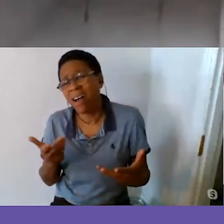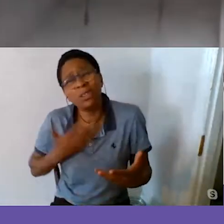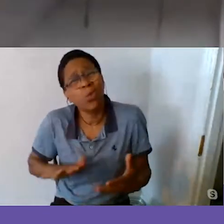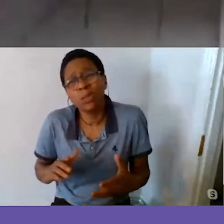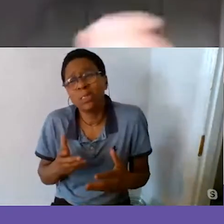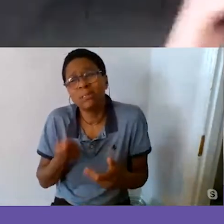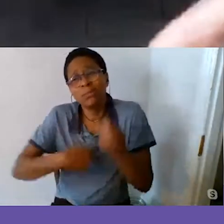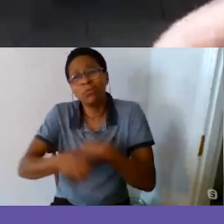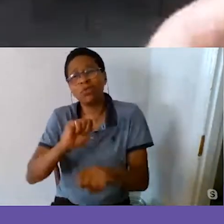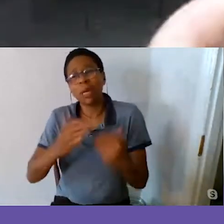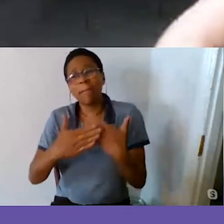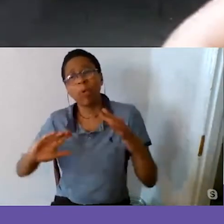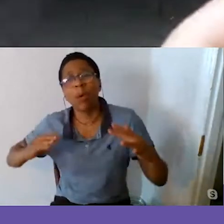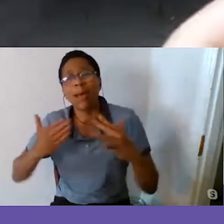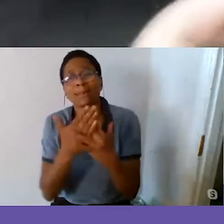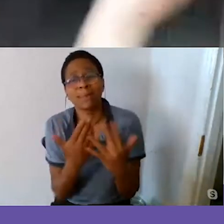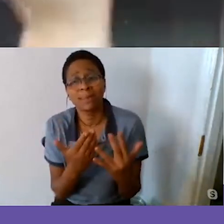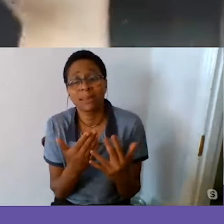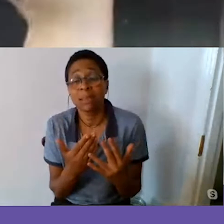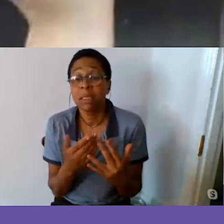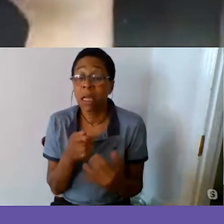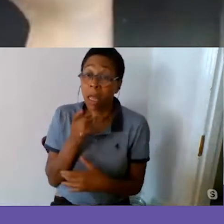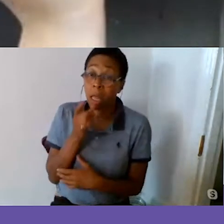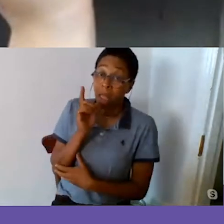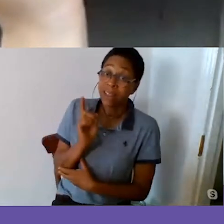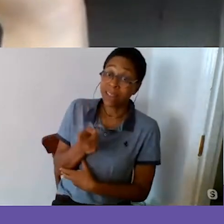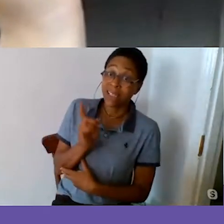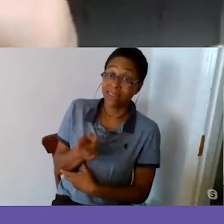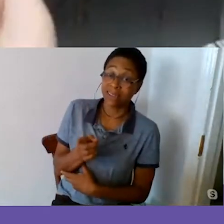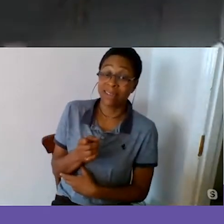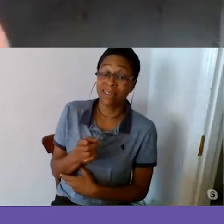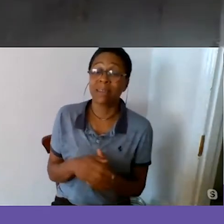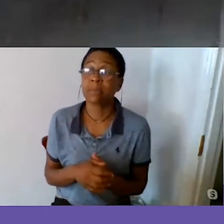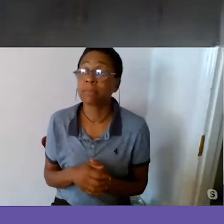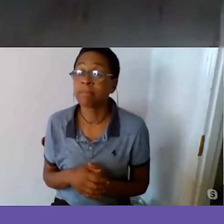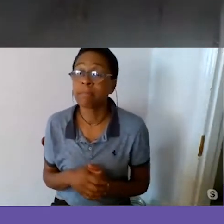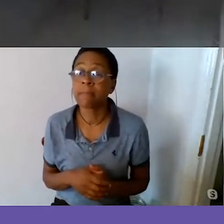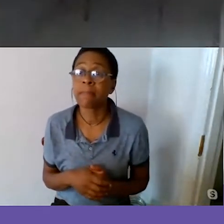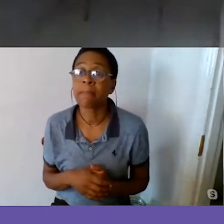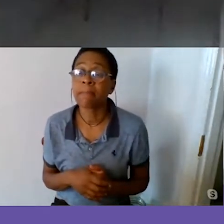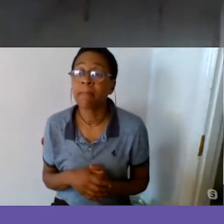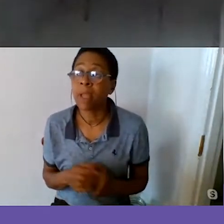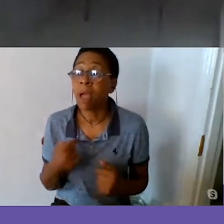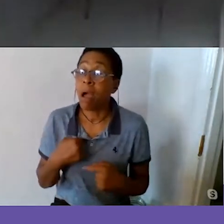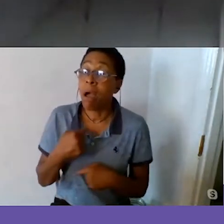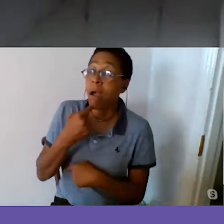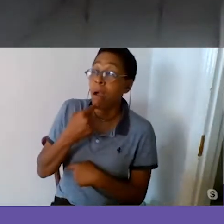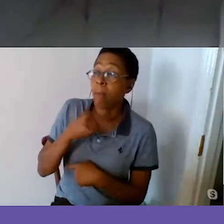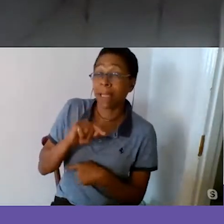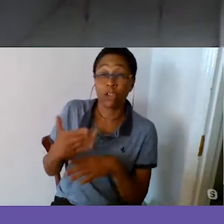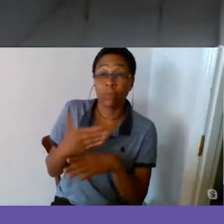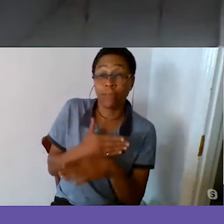as accessible as possible. And even this I'm like I mentioned earlier before we started recording,